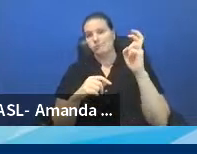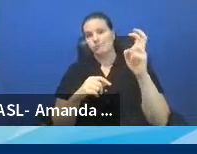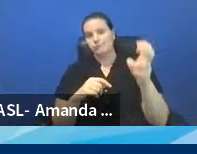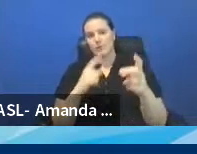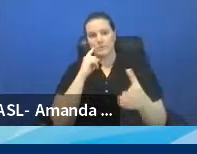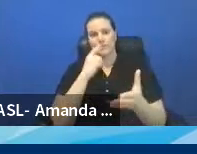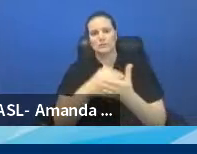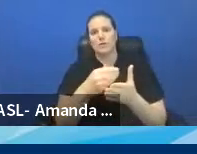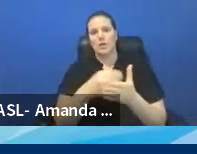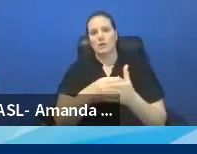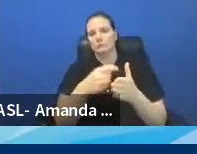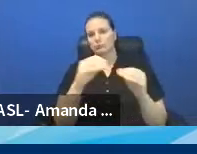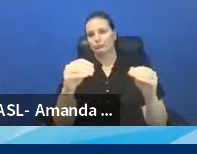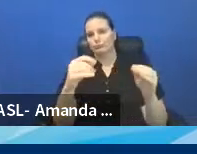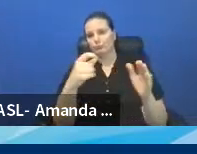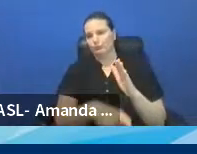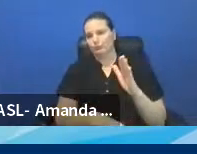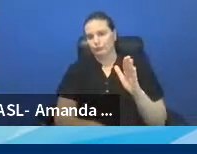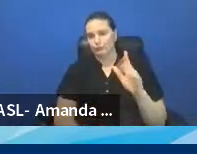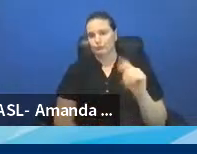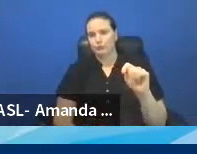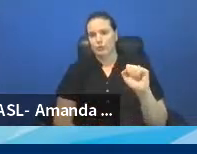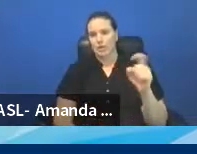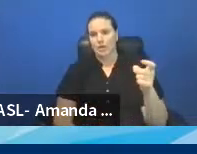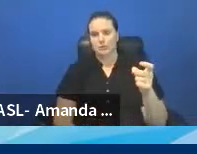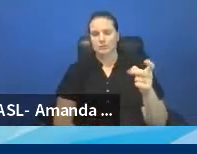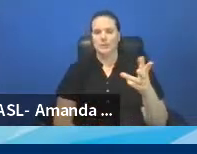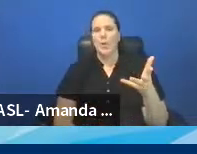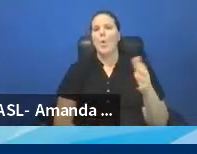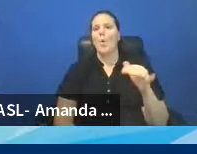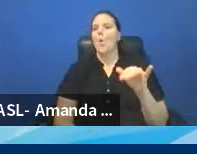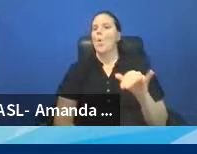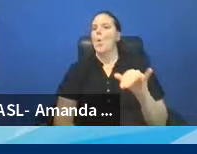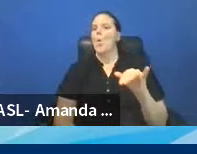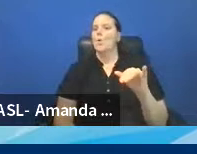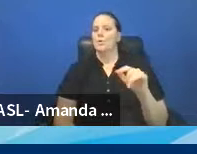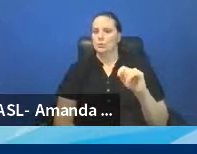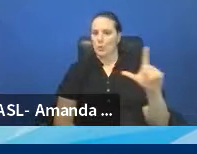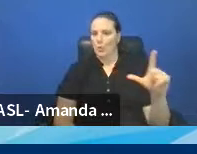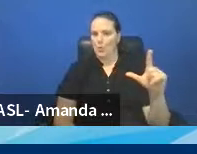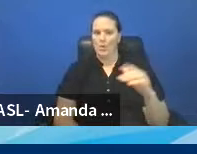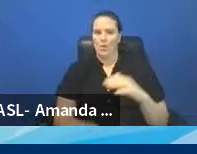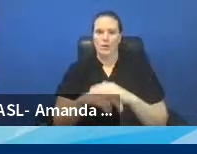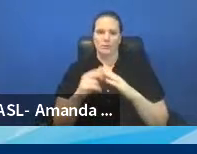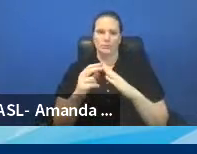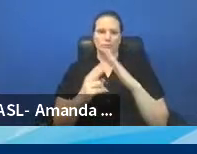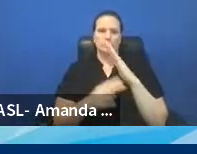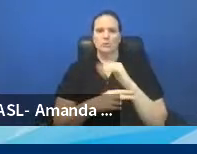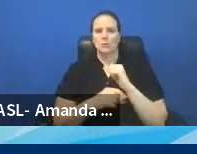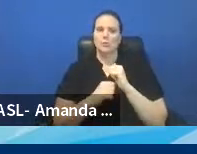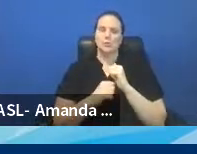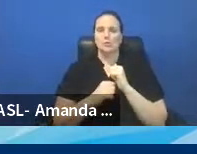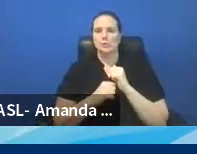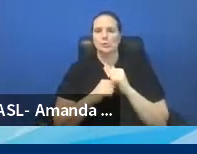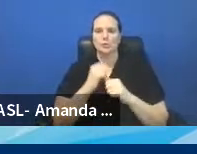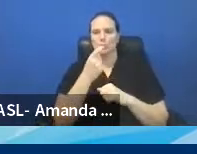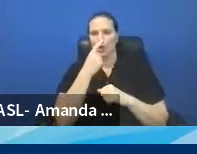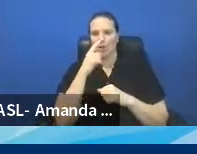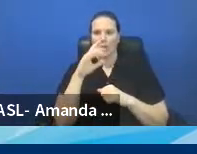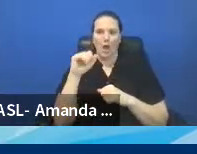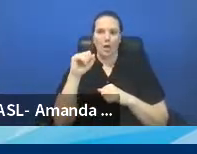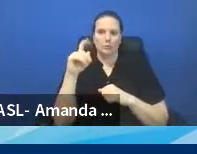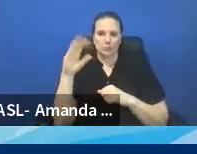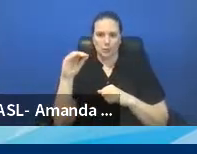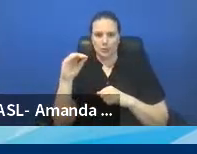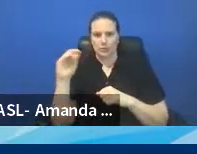shop tax-free. They may look at that differently once there is a toll on the facility, and they may decide to go to Target or Costco in